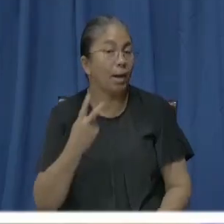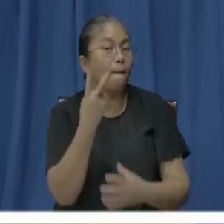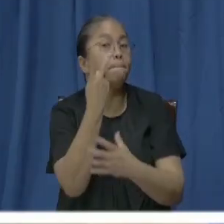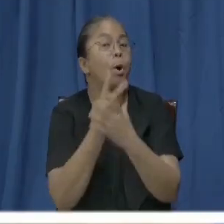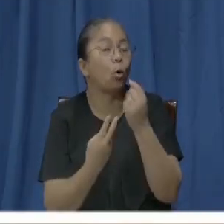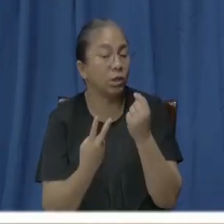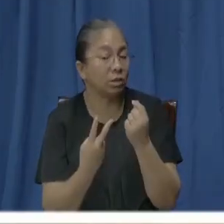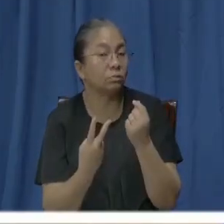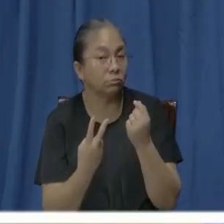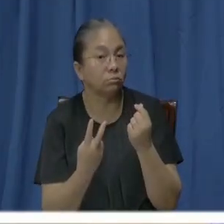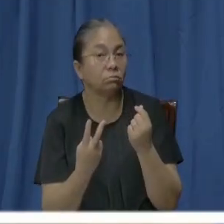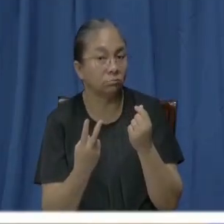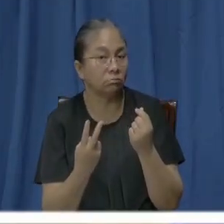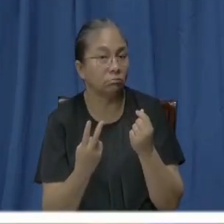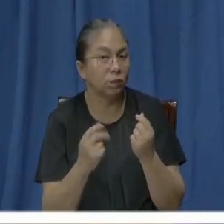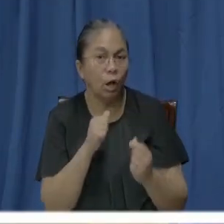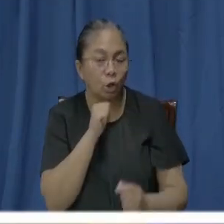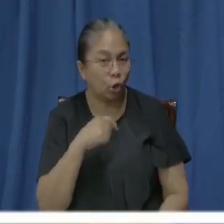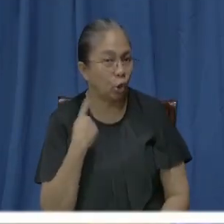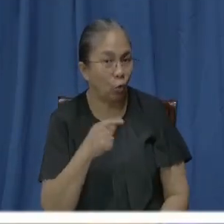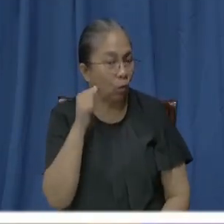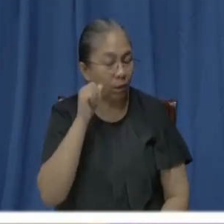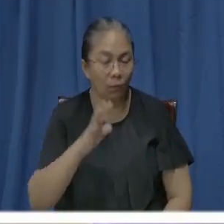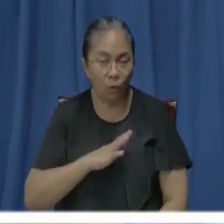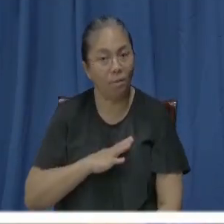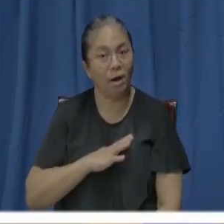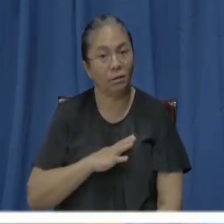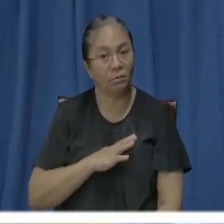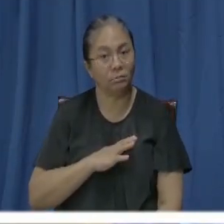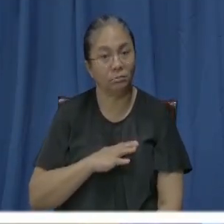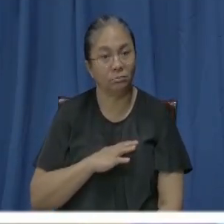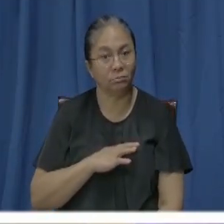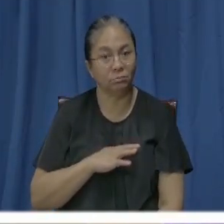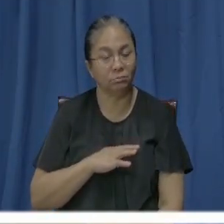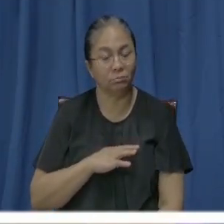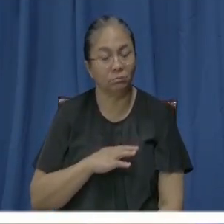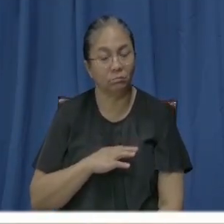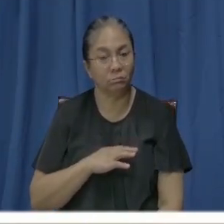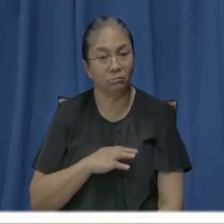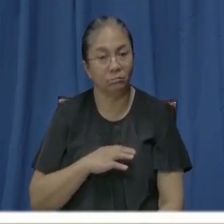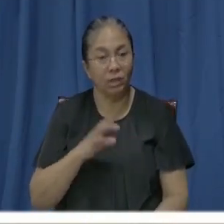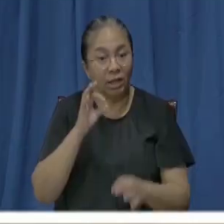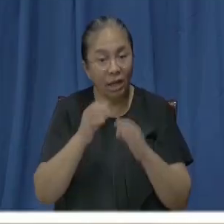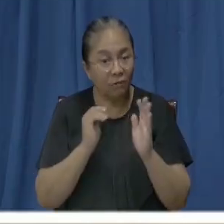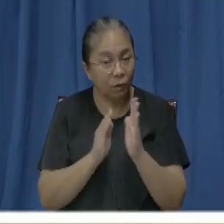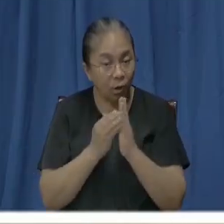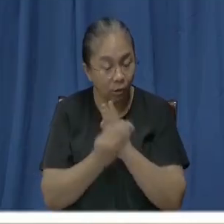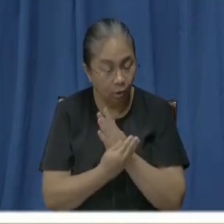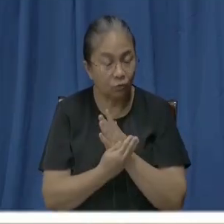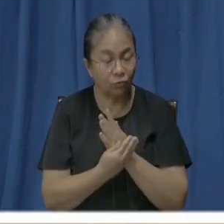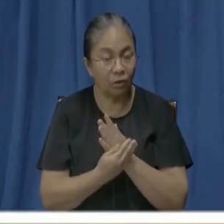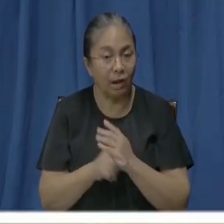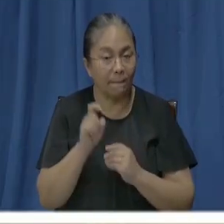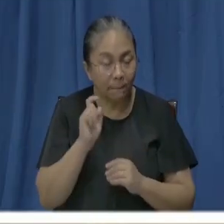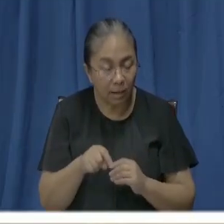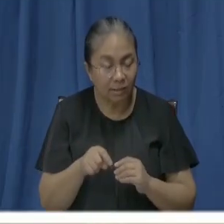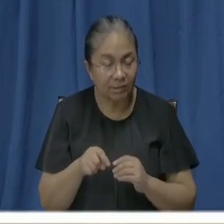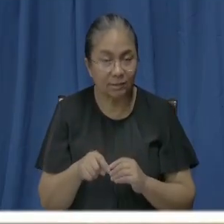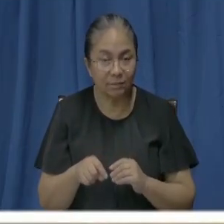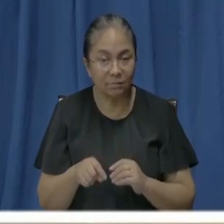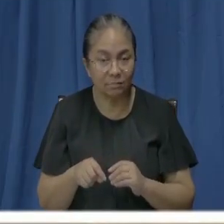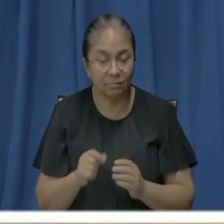be stoned to death. The man and the woman should be stoned to death if they were caught in the act of